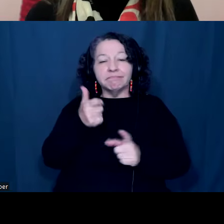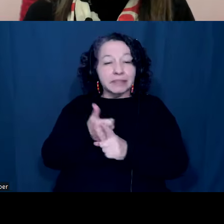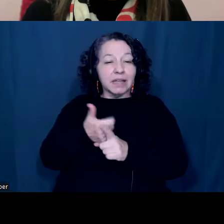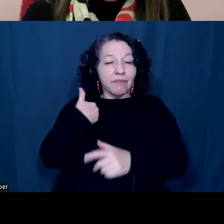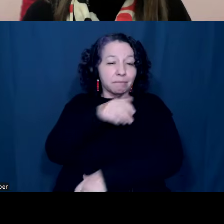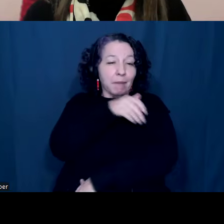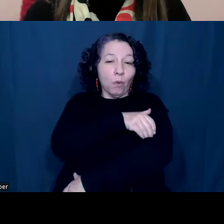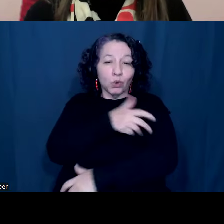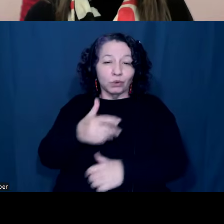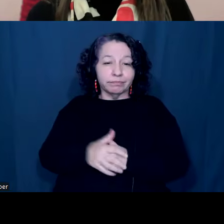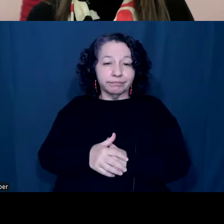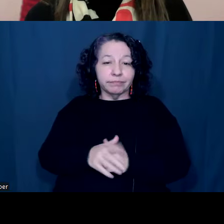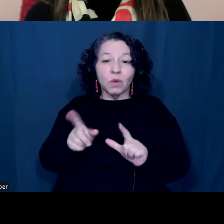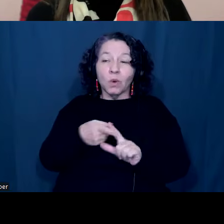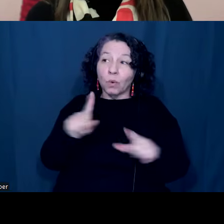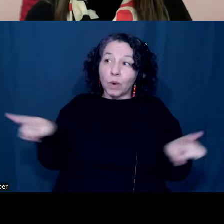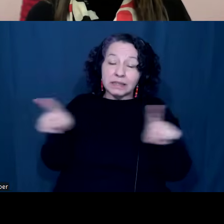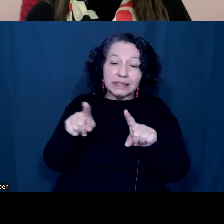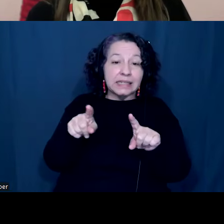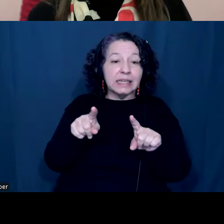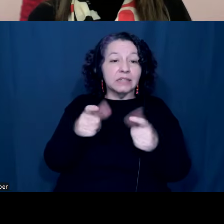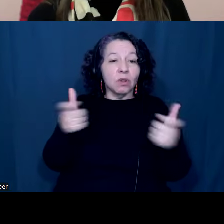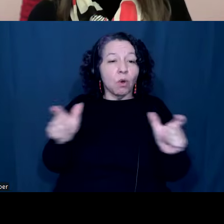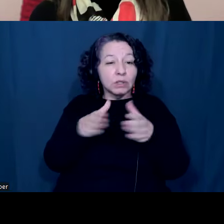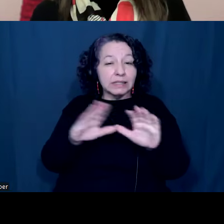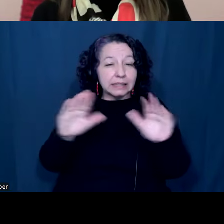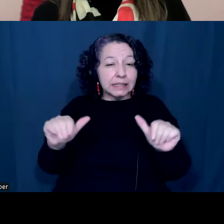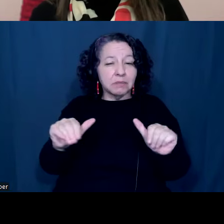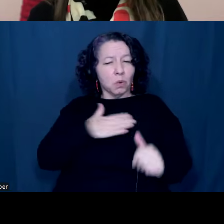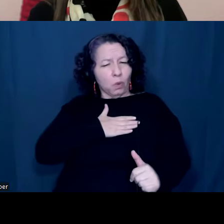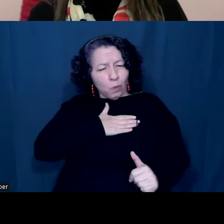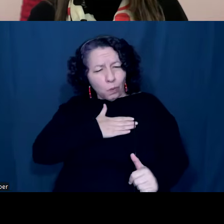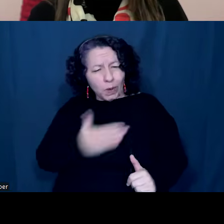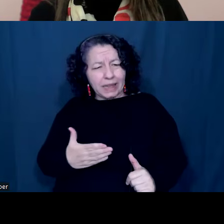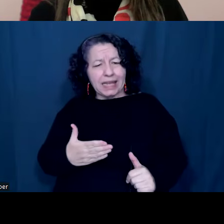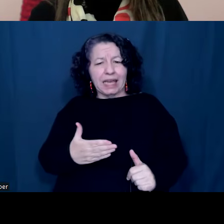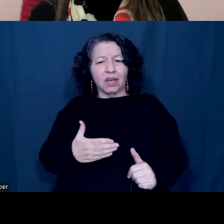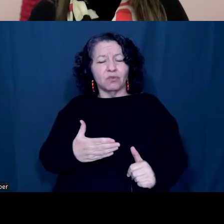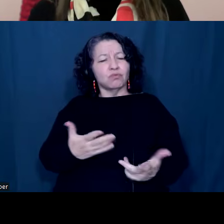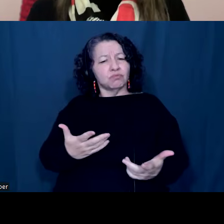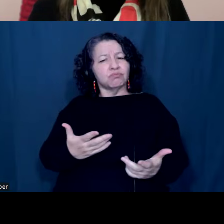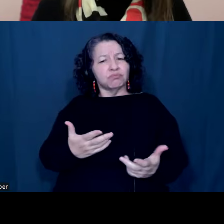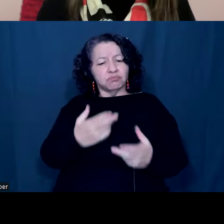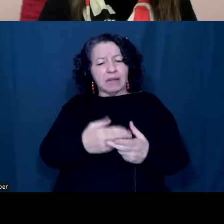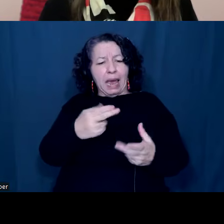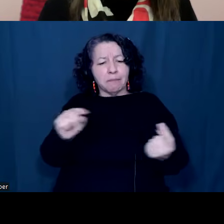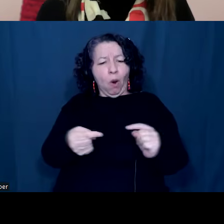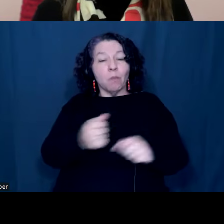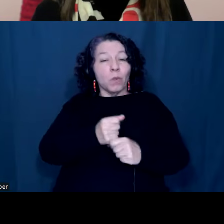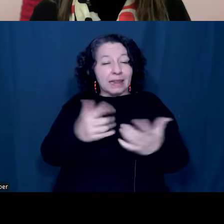When institutions are willing to name harm without defensiveness, it